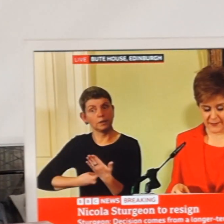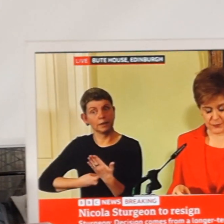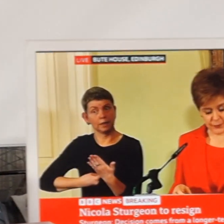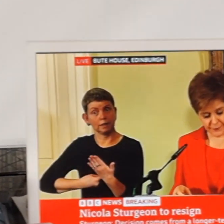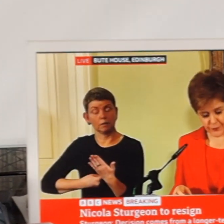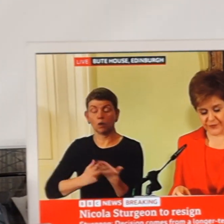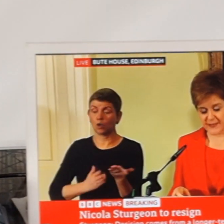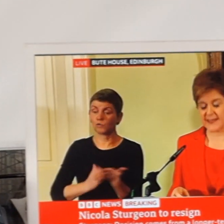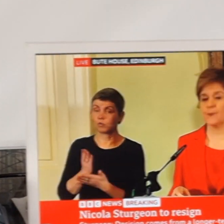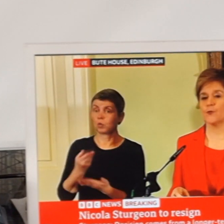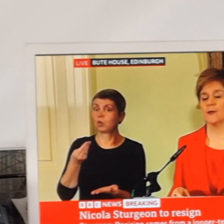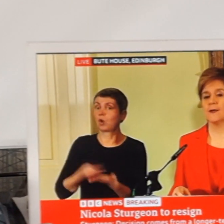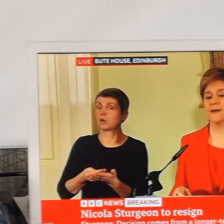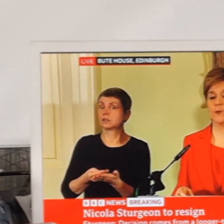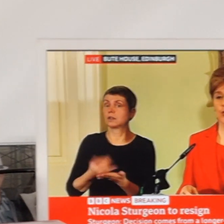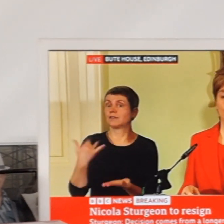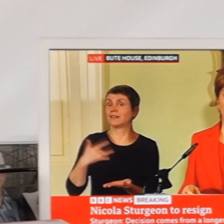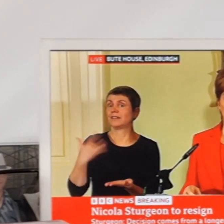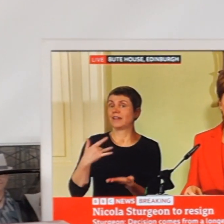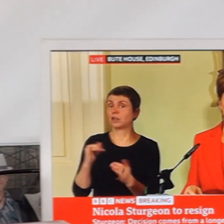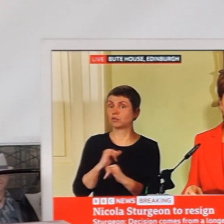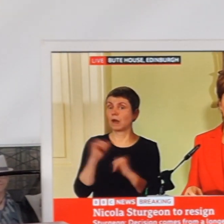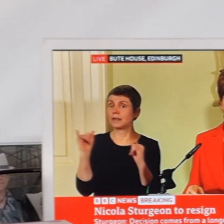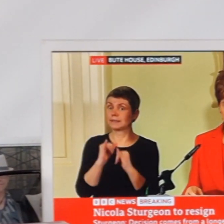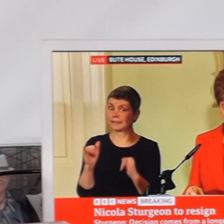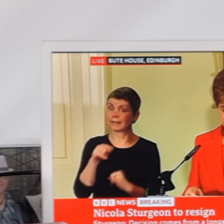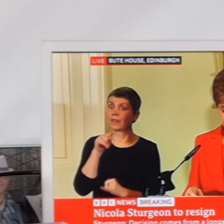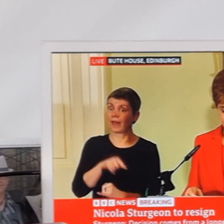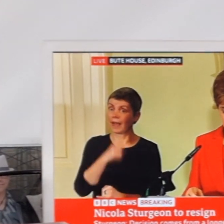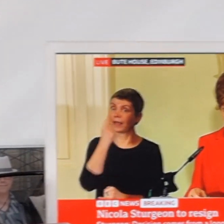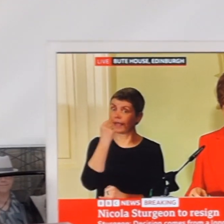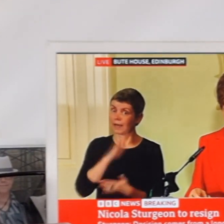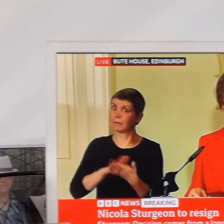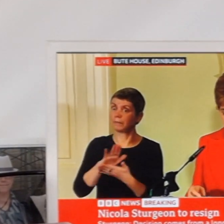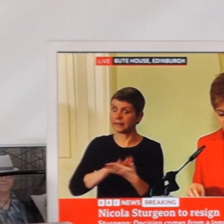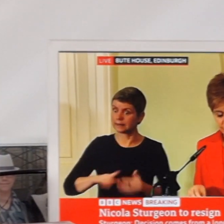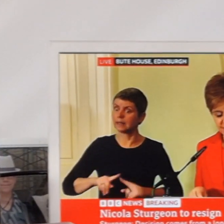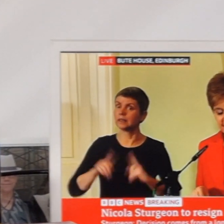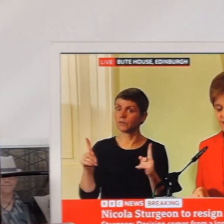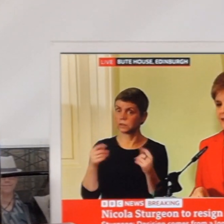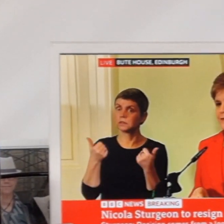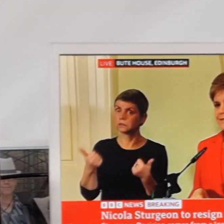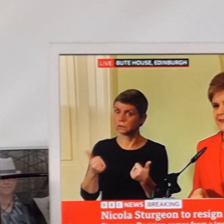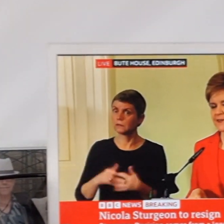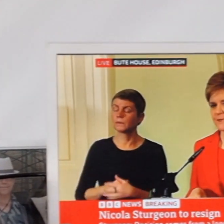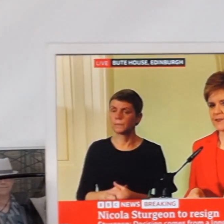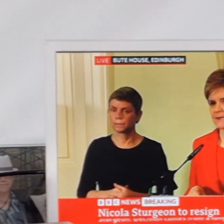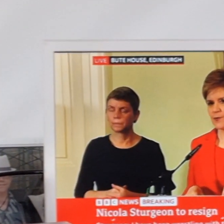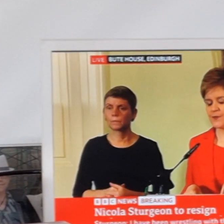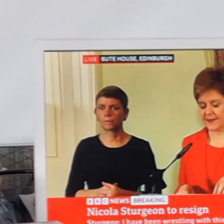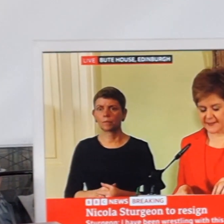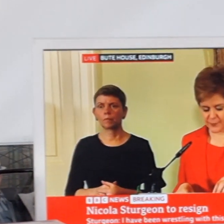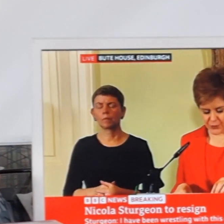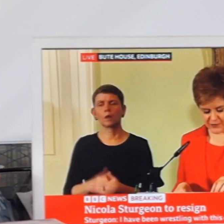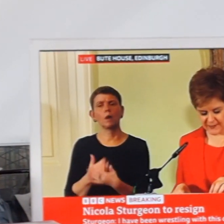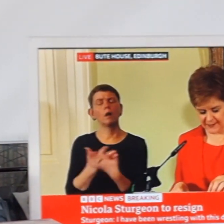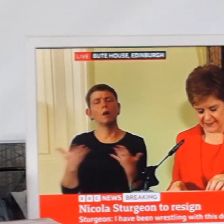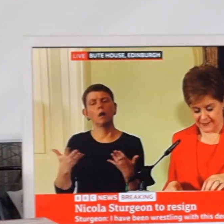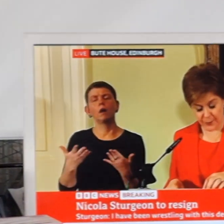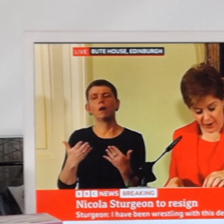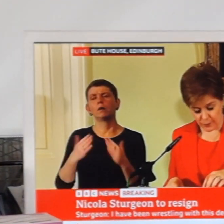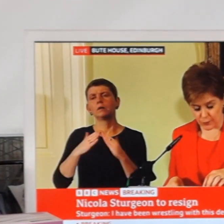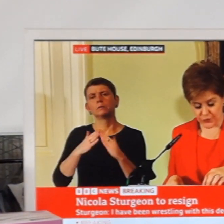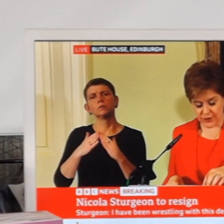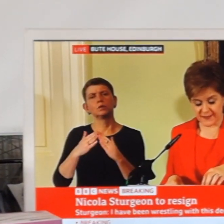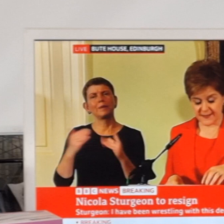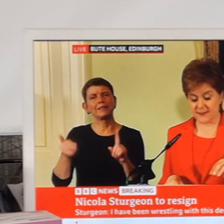difference between food on the table and a warm home or not. There are stronger protections for victims of domestic abuse,